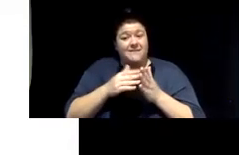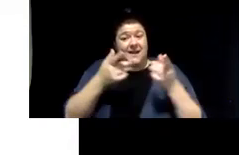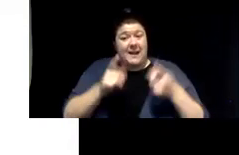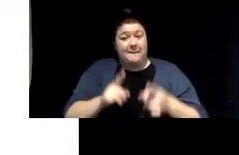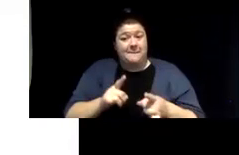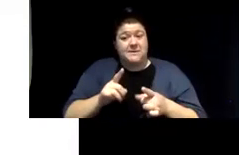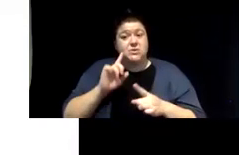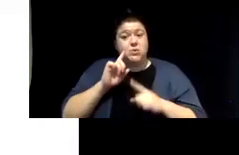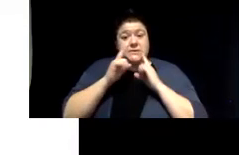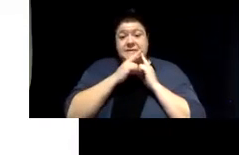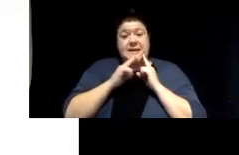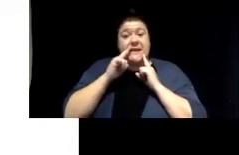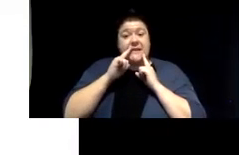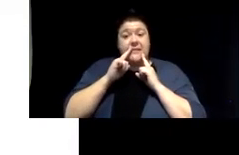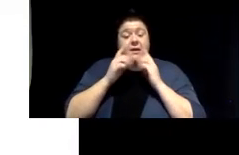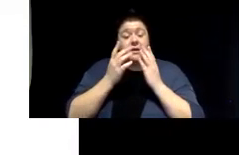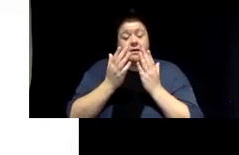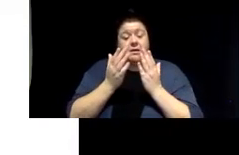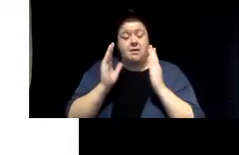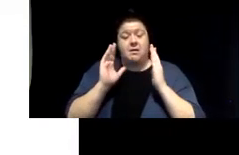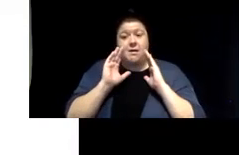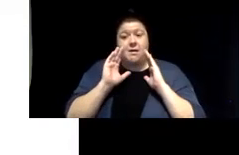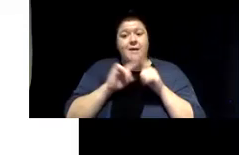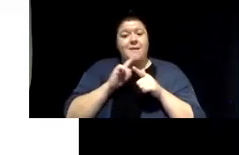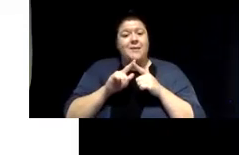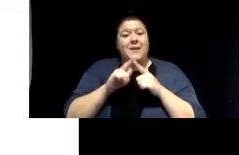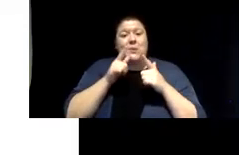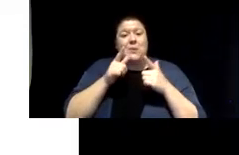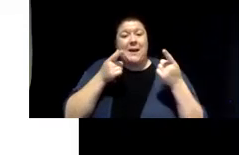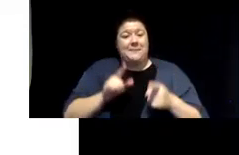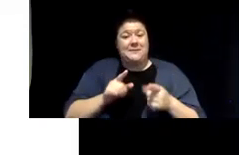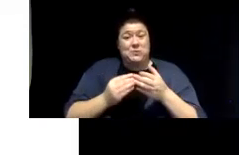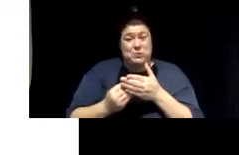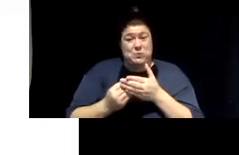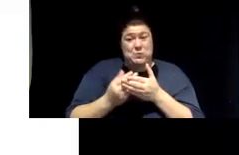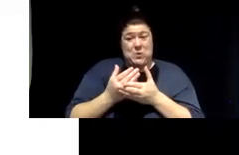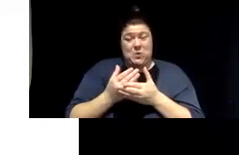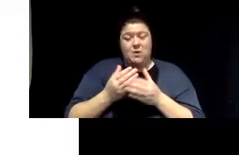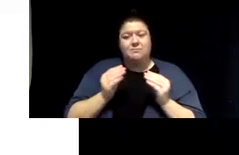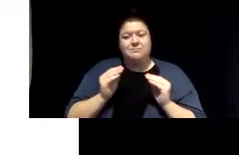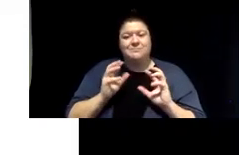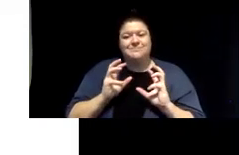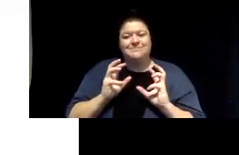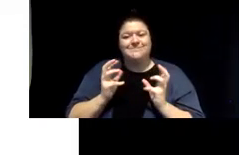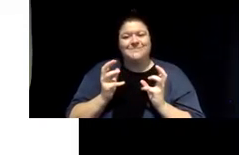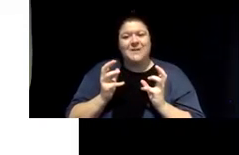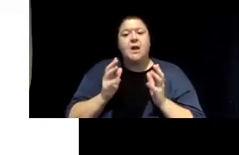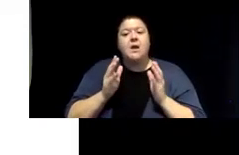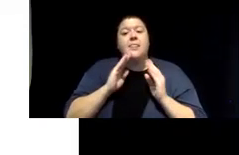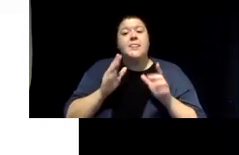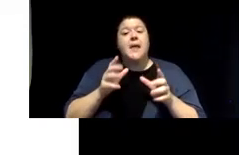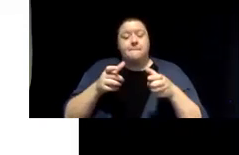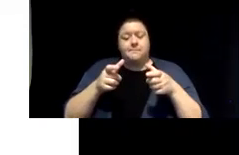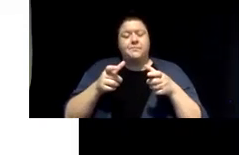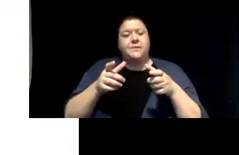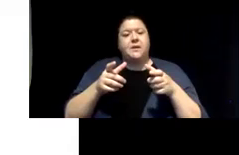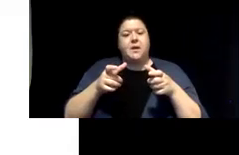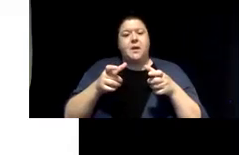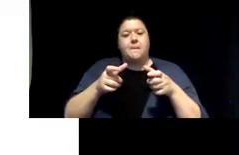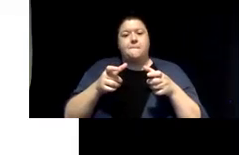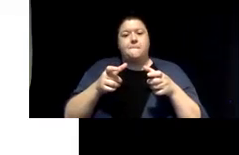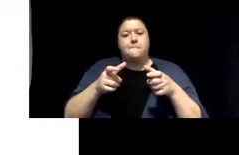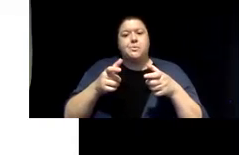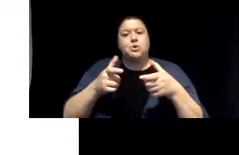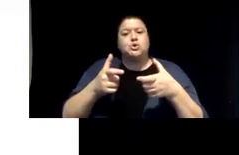aligned, and then when the wisdom teeth come in, the wisdom teeth may start to push the